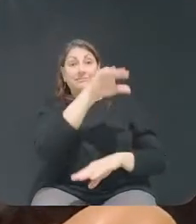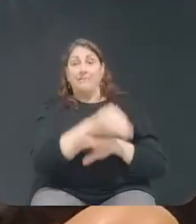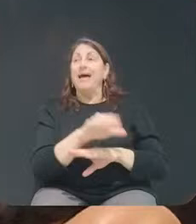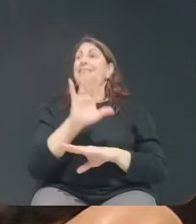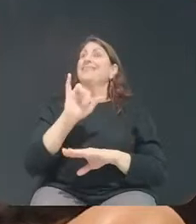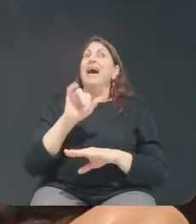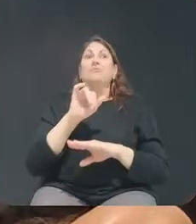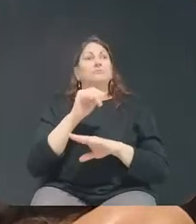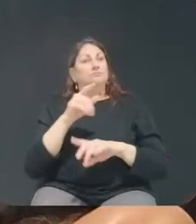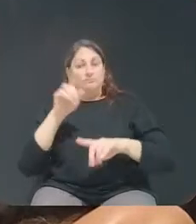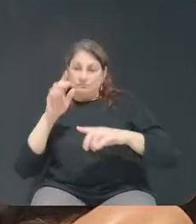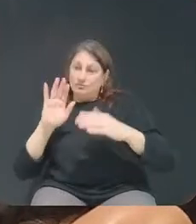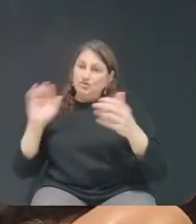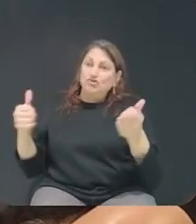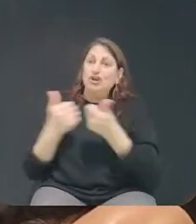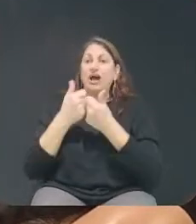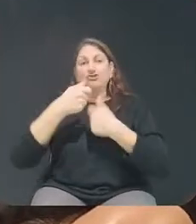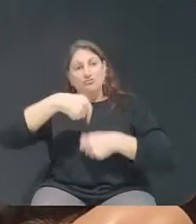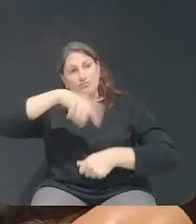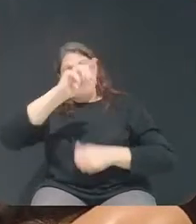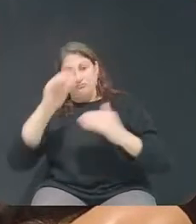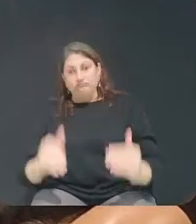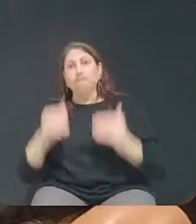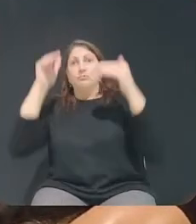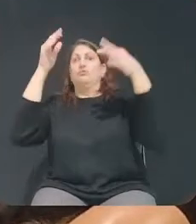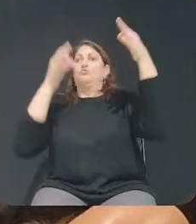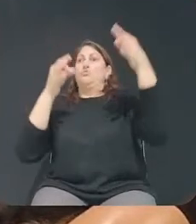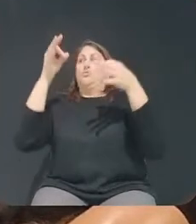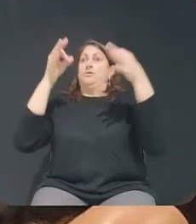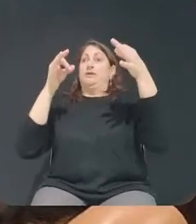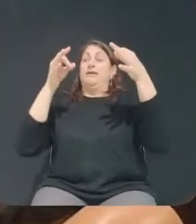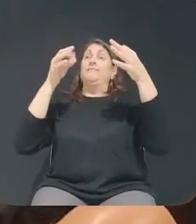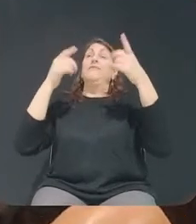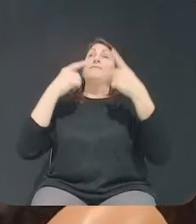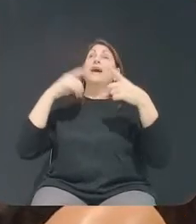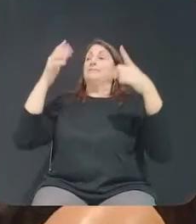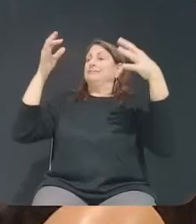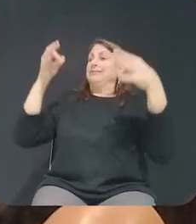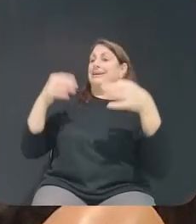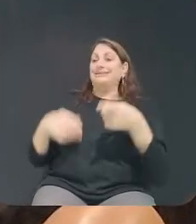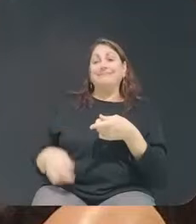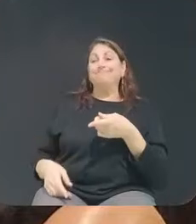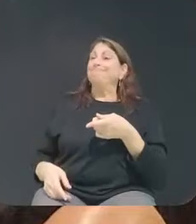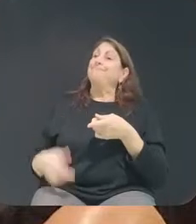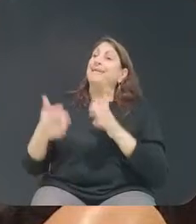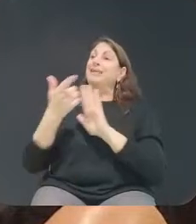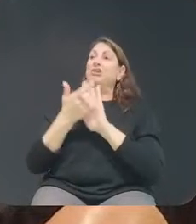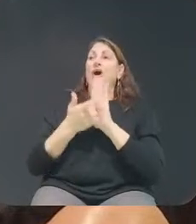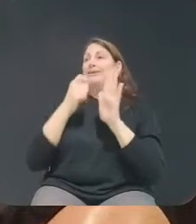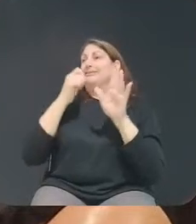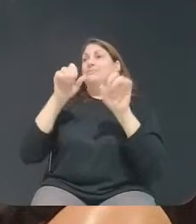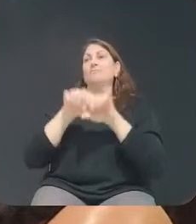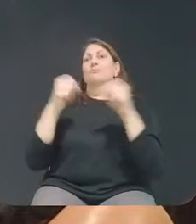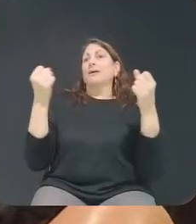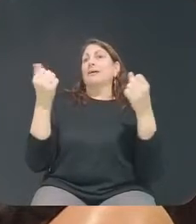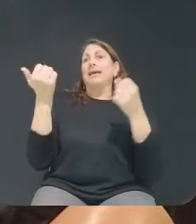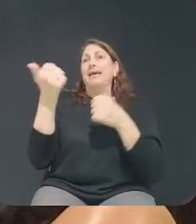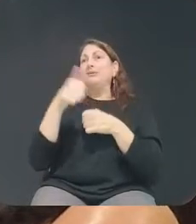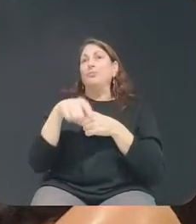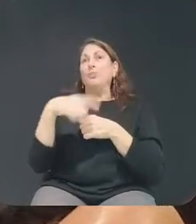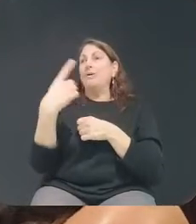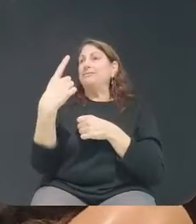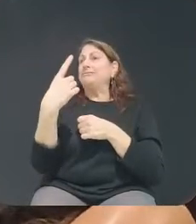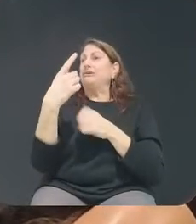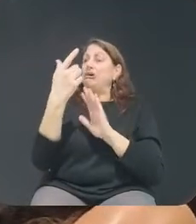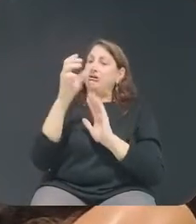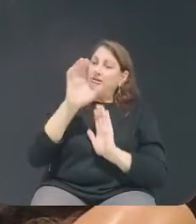Ninth U.S. Circuit Court of Appeals ultimately ruled that the ordinance did not violate constitutional rights. And the Supreme